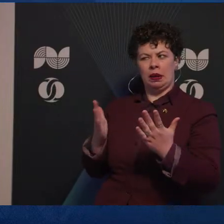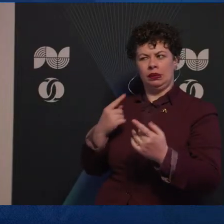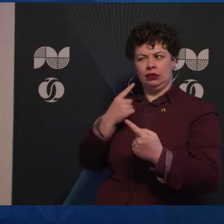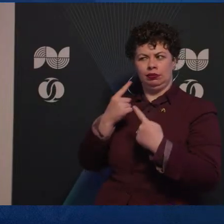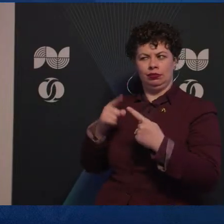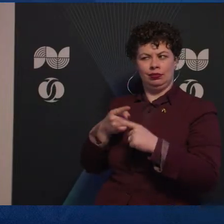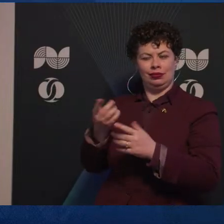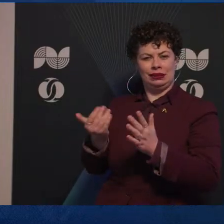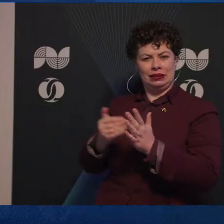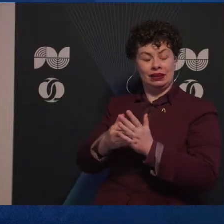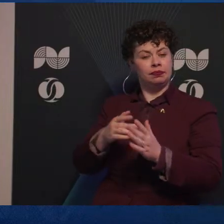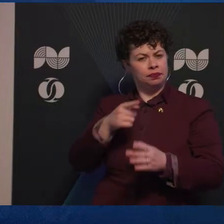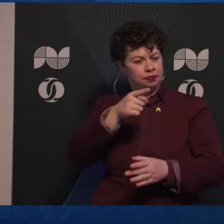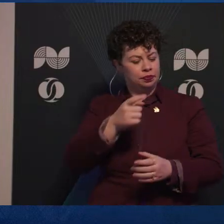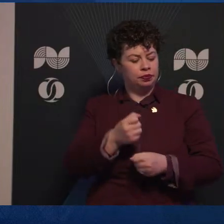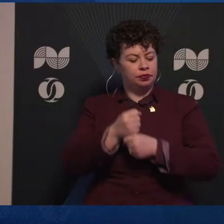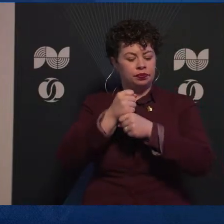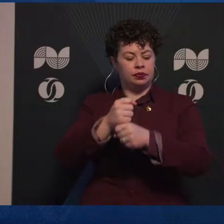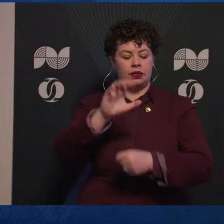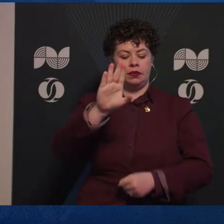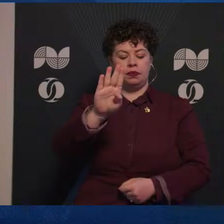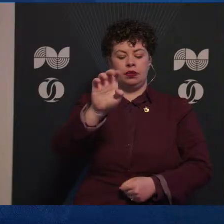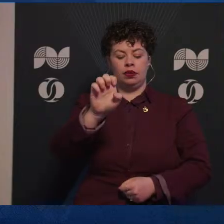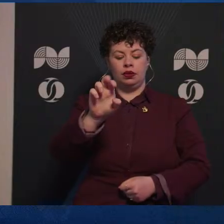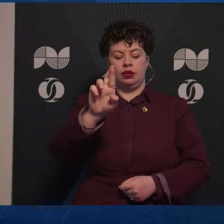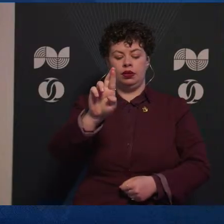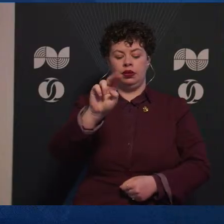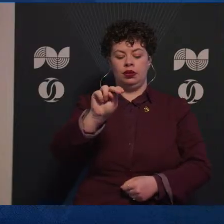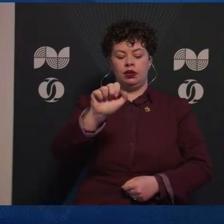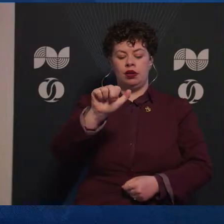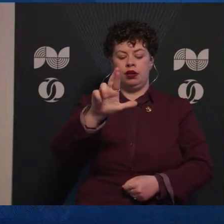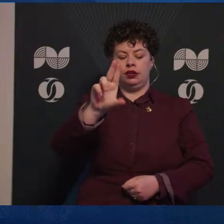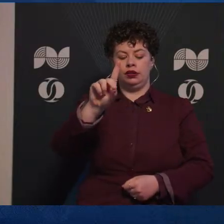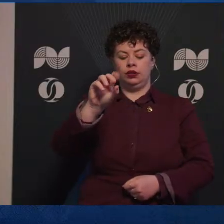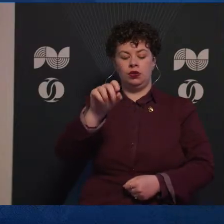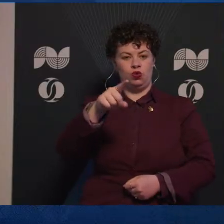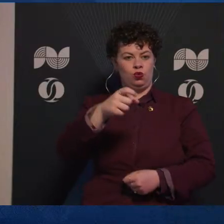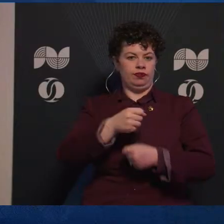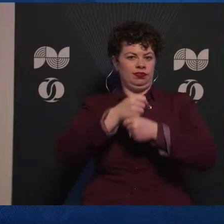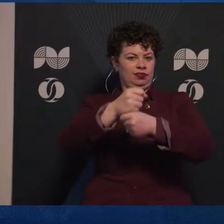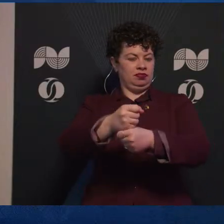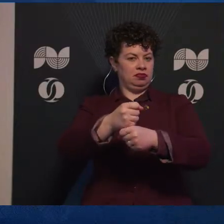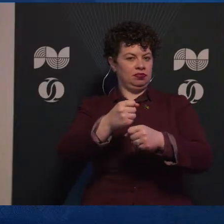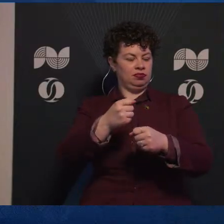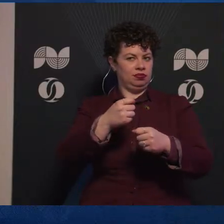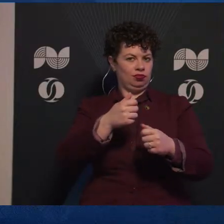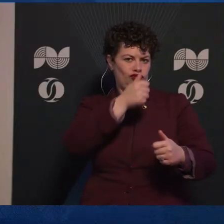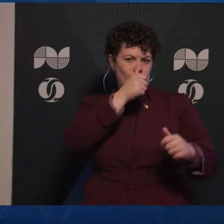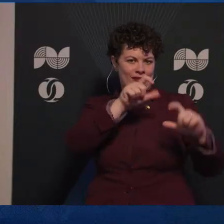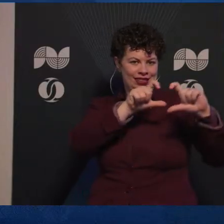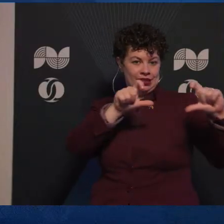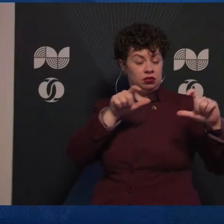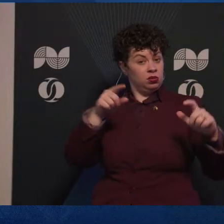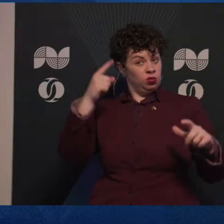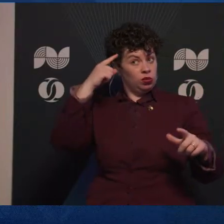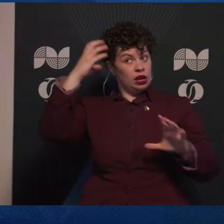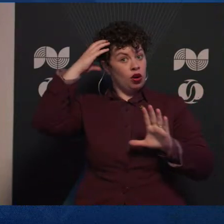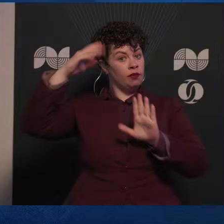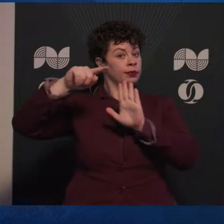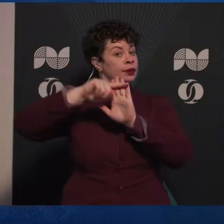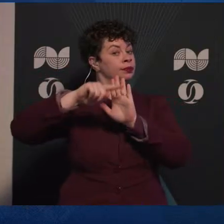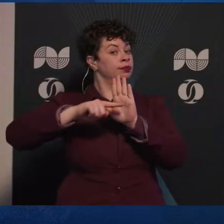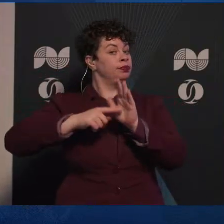sector representative, where do you stand on industrial policies? Are they a good thing for the private sector? Thank you for